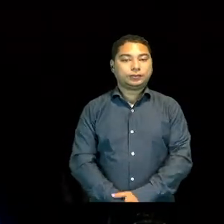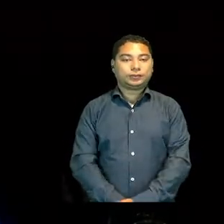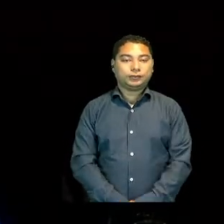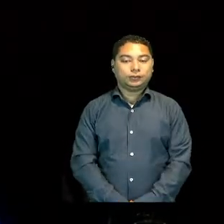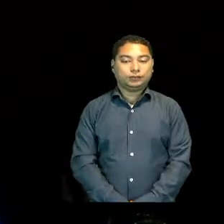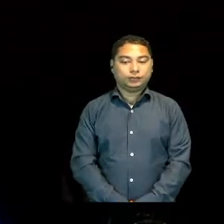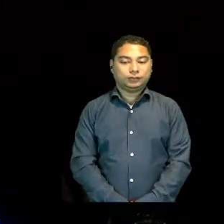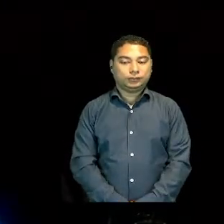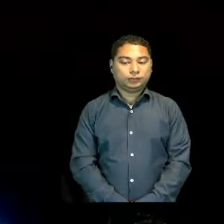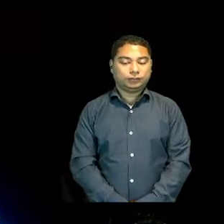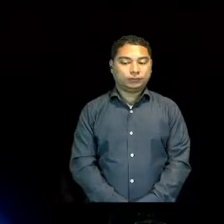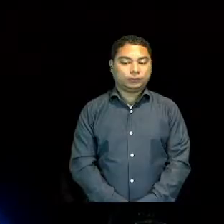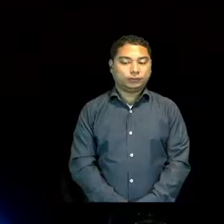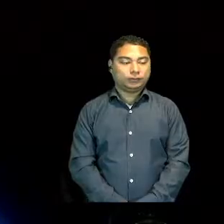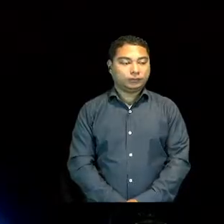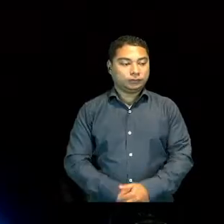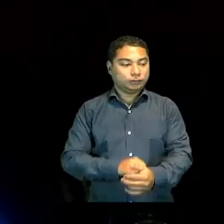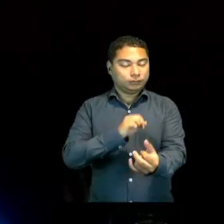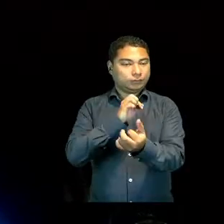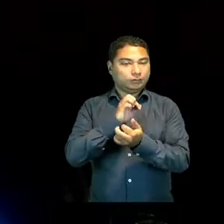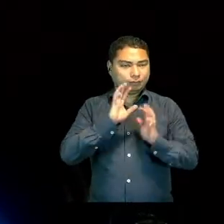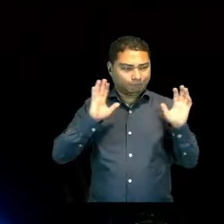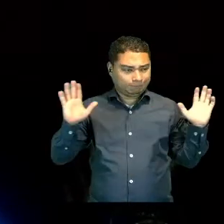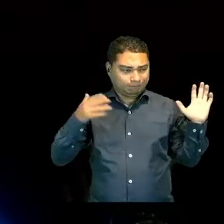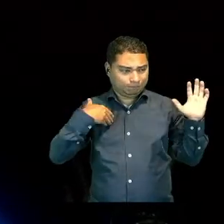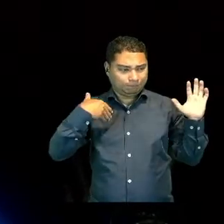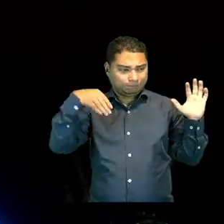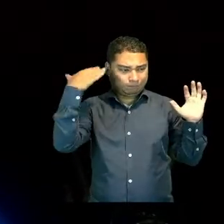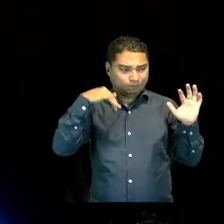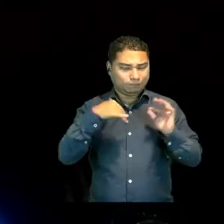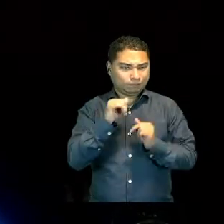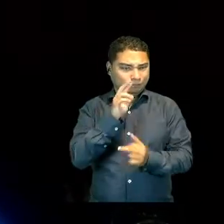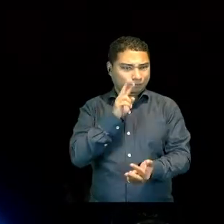I first met Francia in 2010